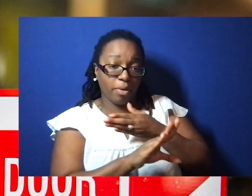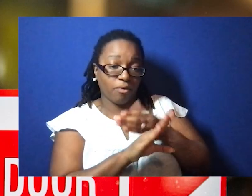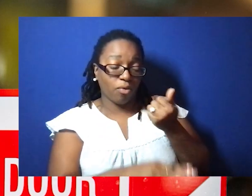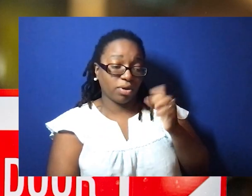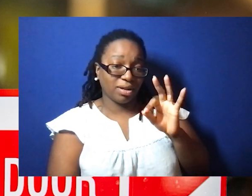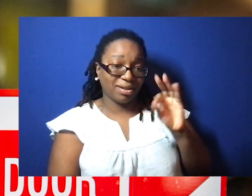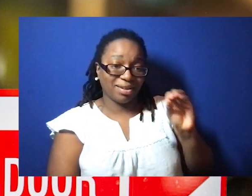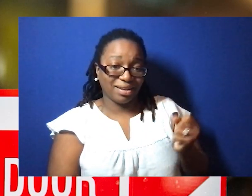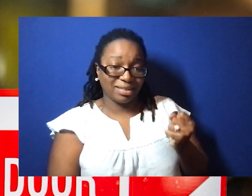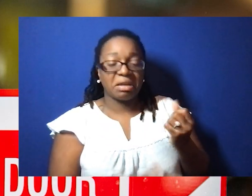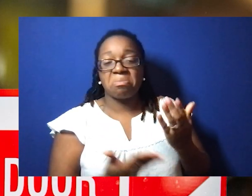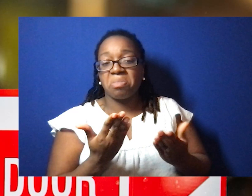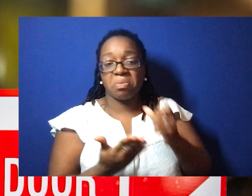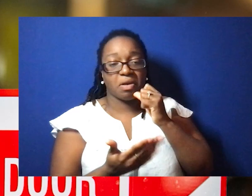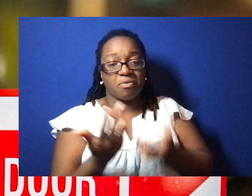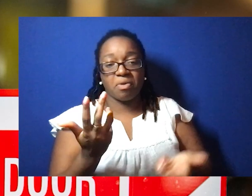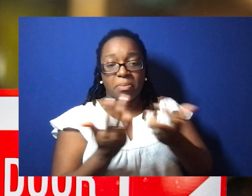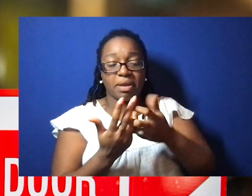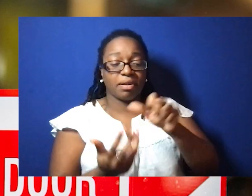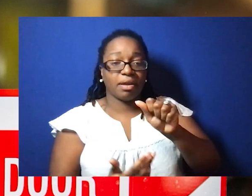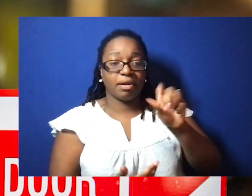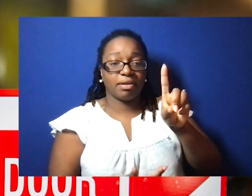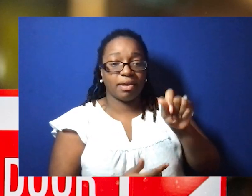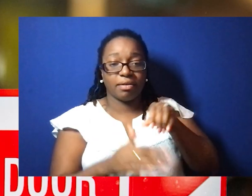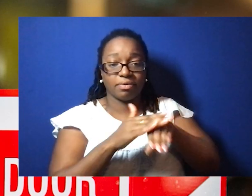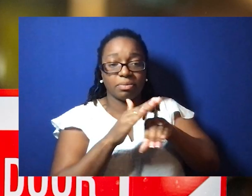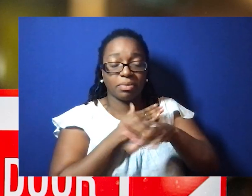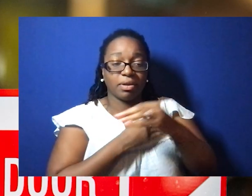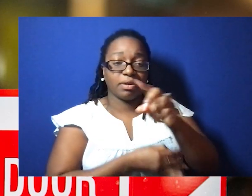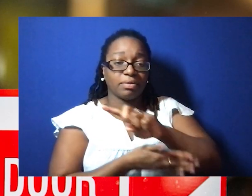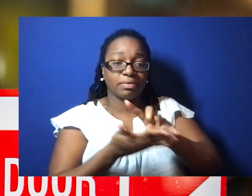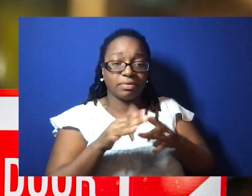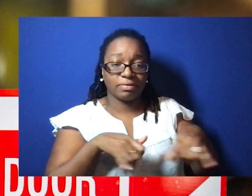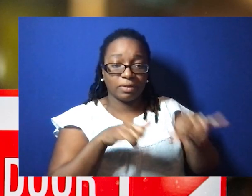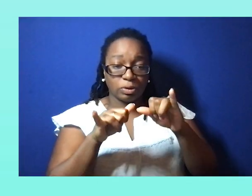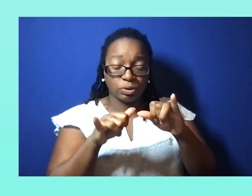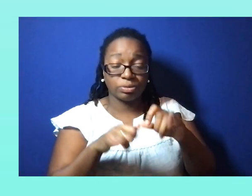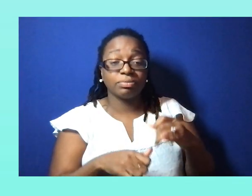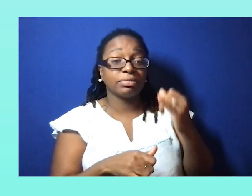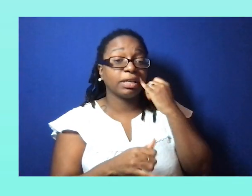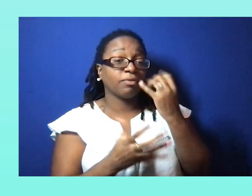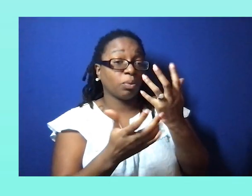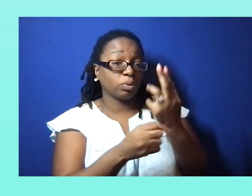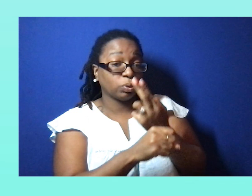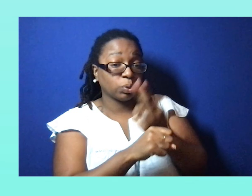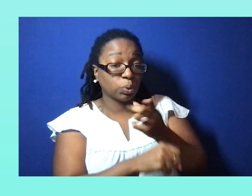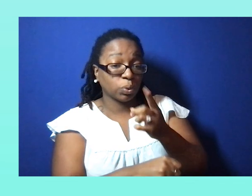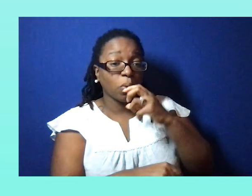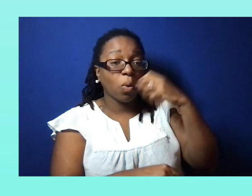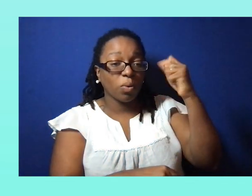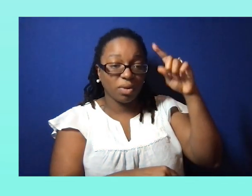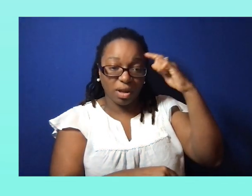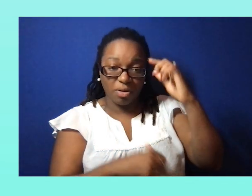to 1990 may not meet ADA accessibility and design standards. If intended for